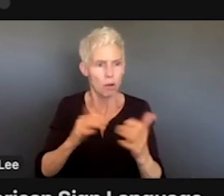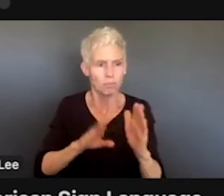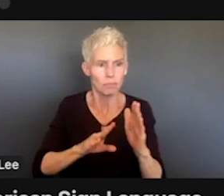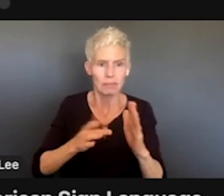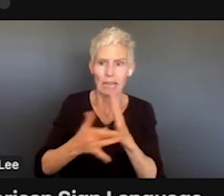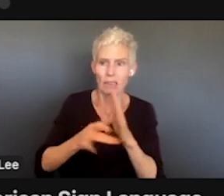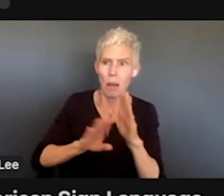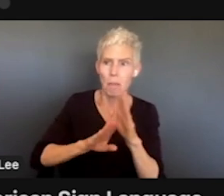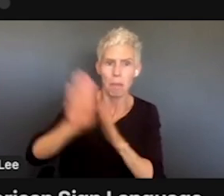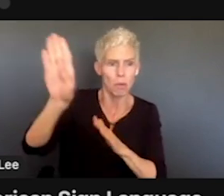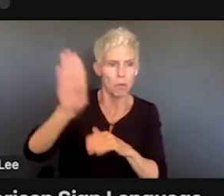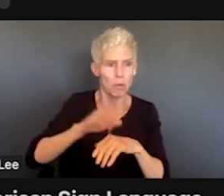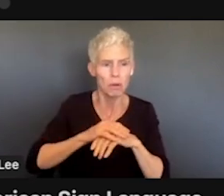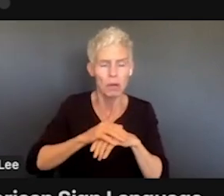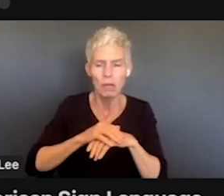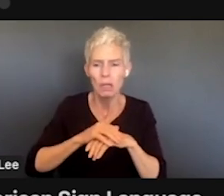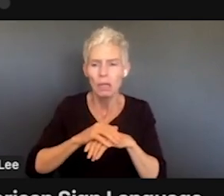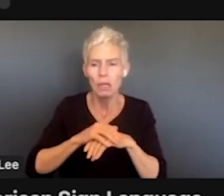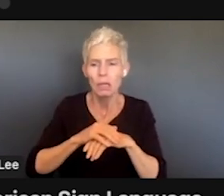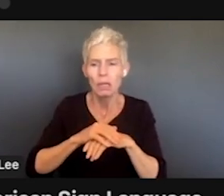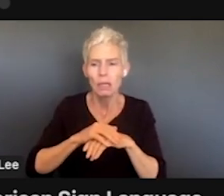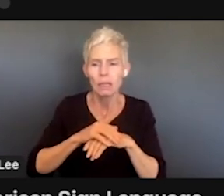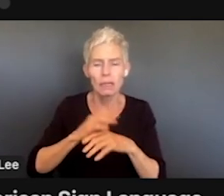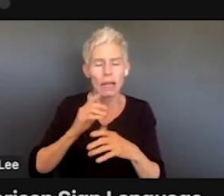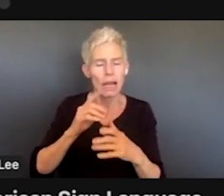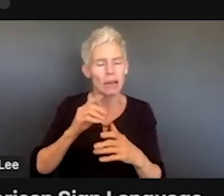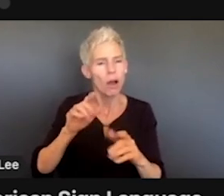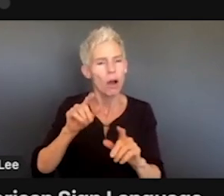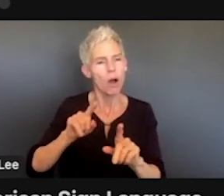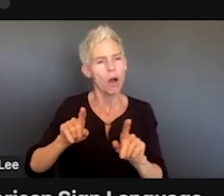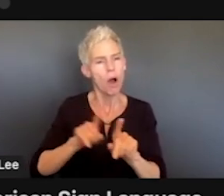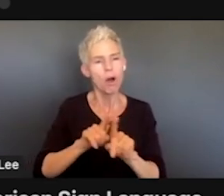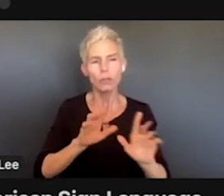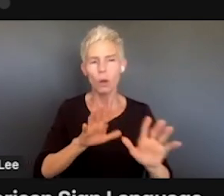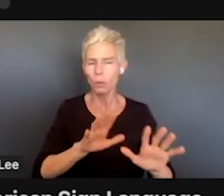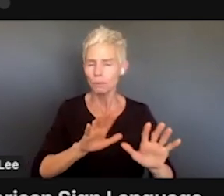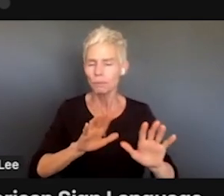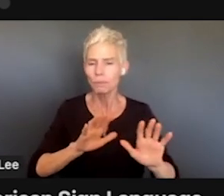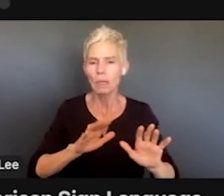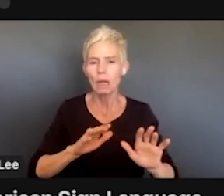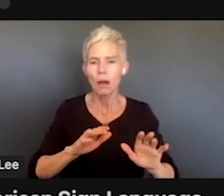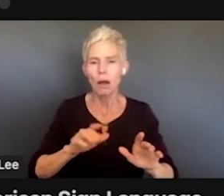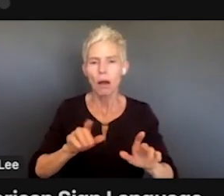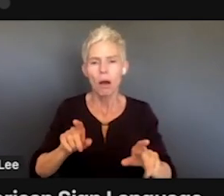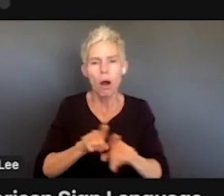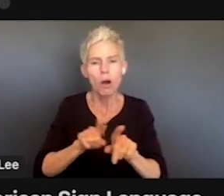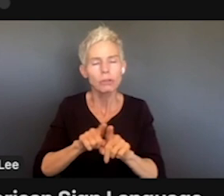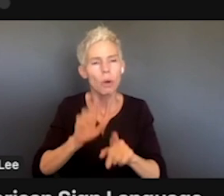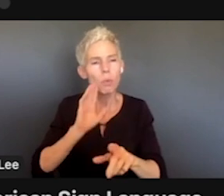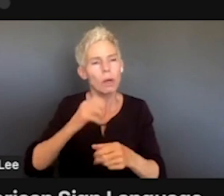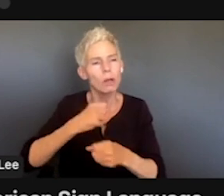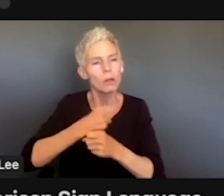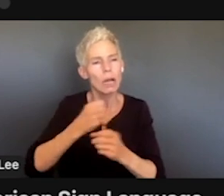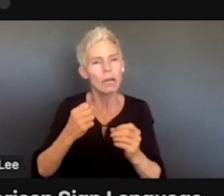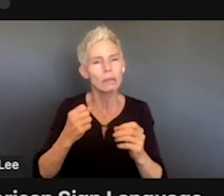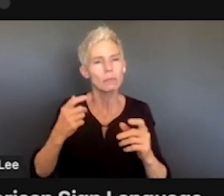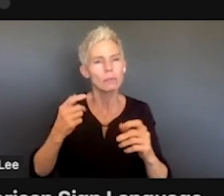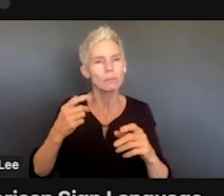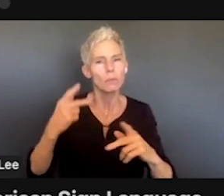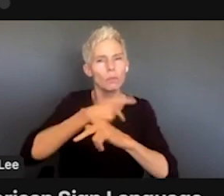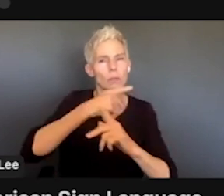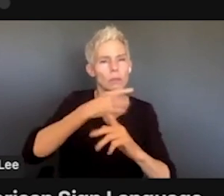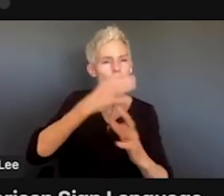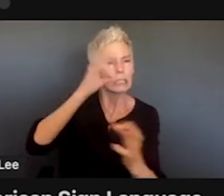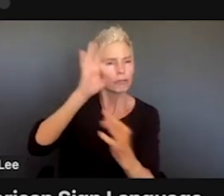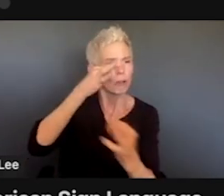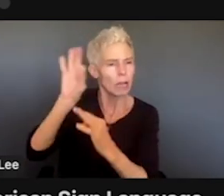would gently push back on that sometimes that also creates more distractions, and it's really harder to